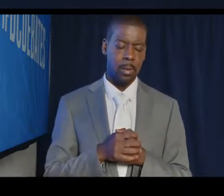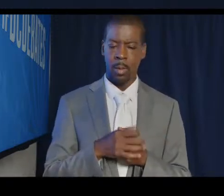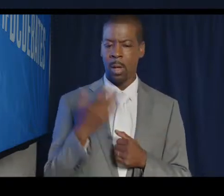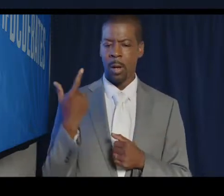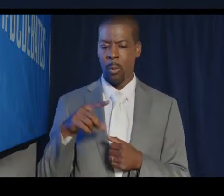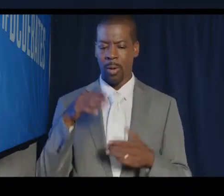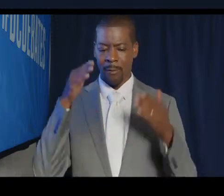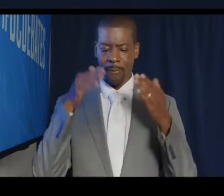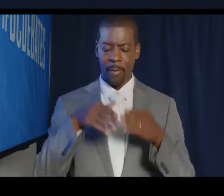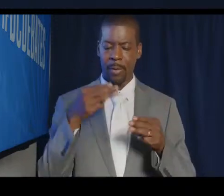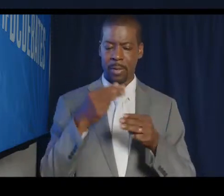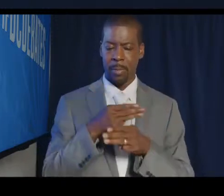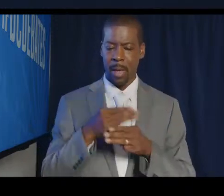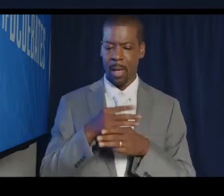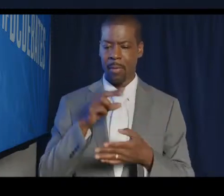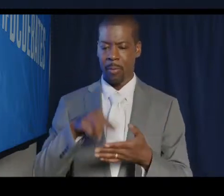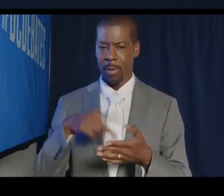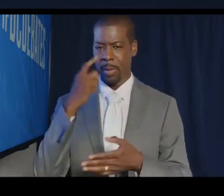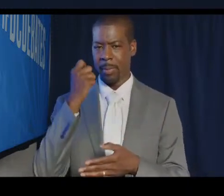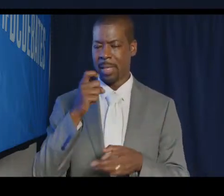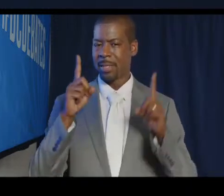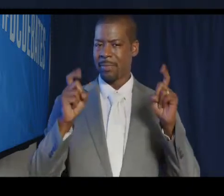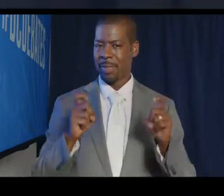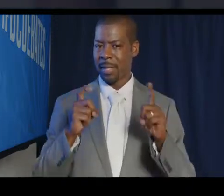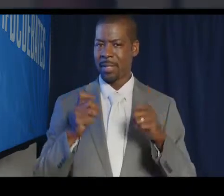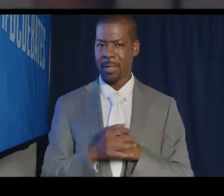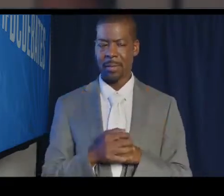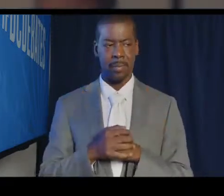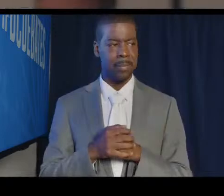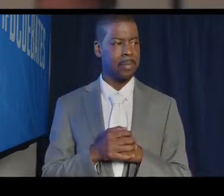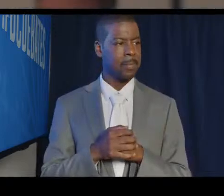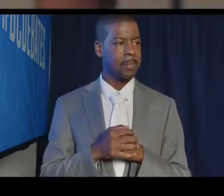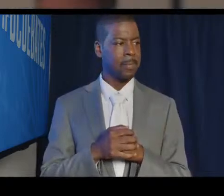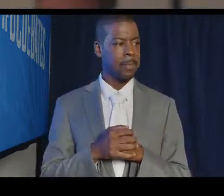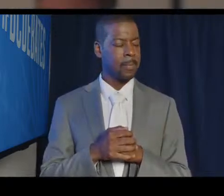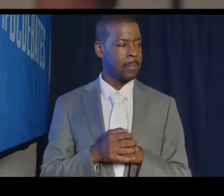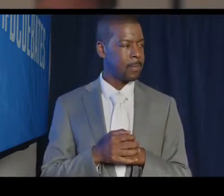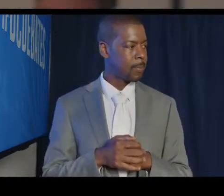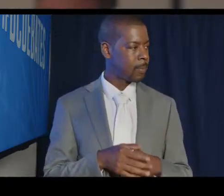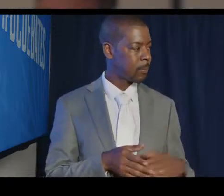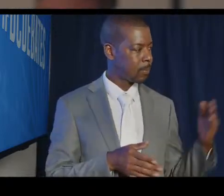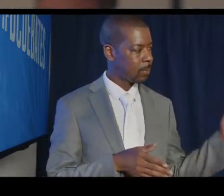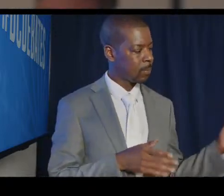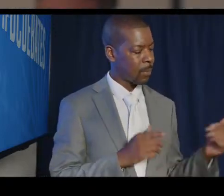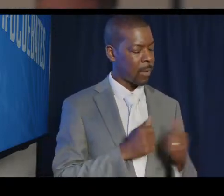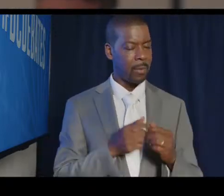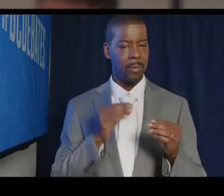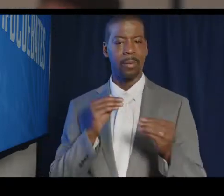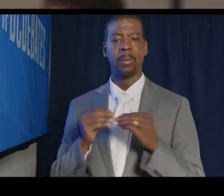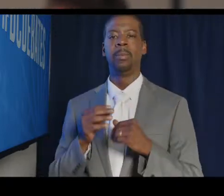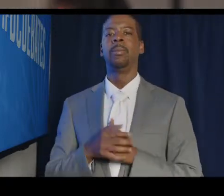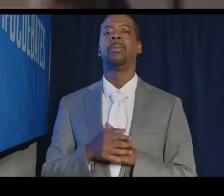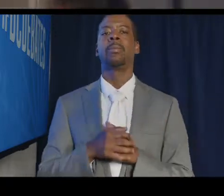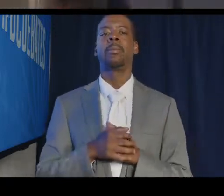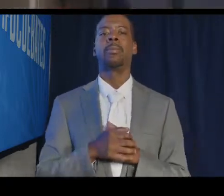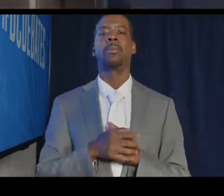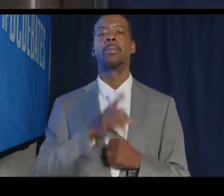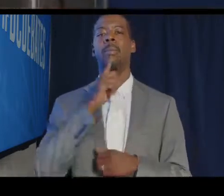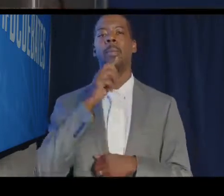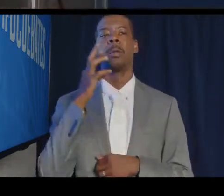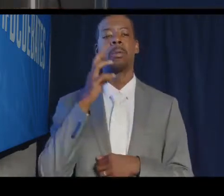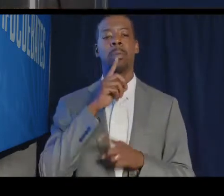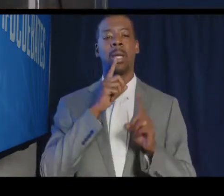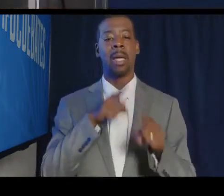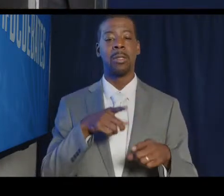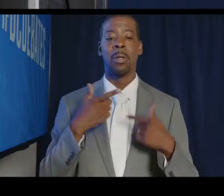score, when you might be able to reach children in other ways. Right, thank you. Mr. Moch, how do we fix this? So really the answer is letting